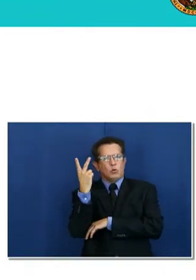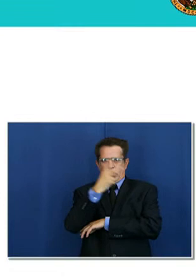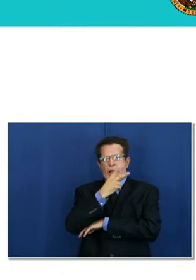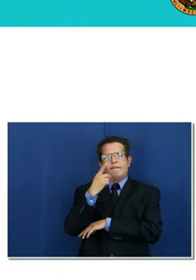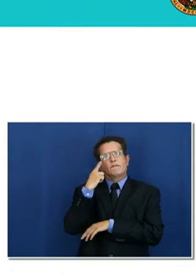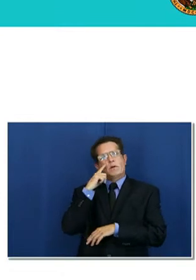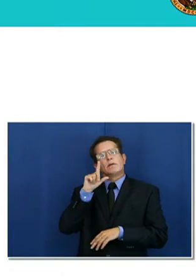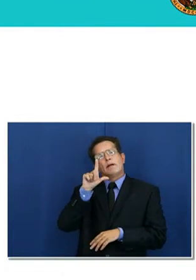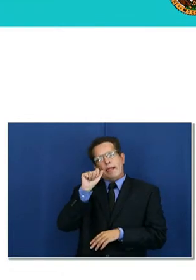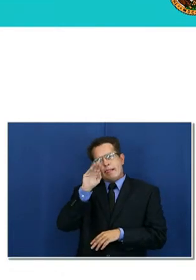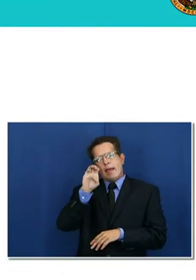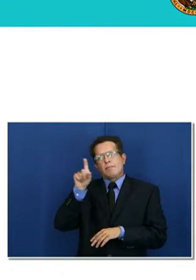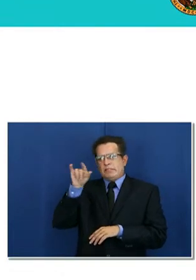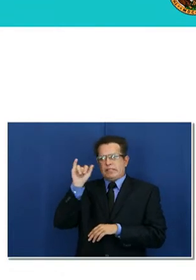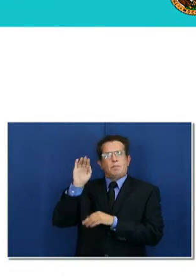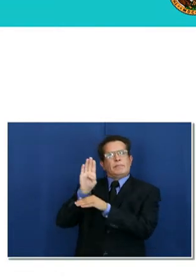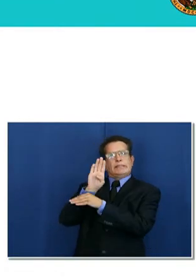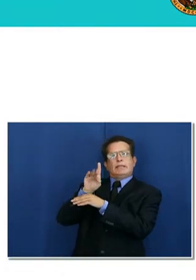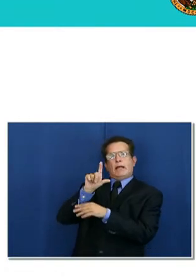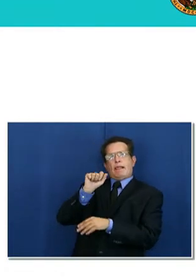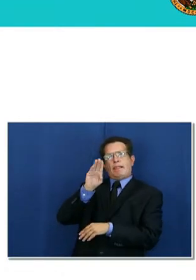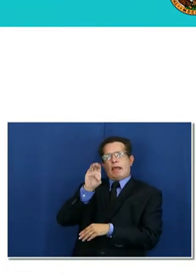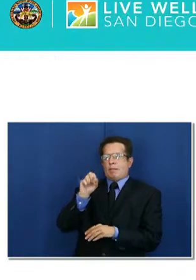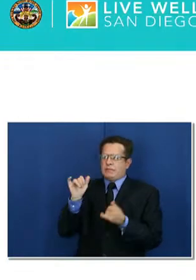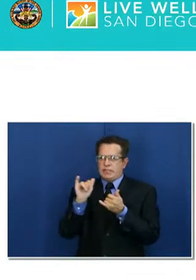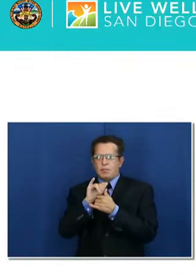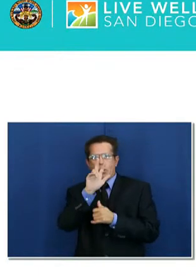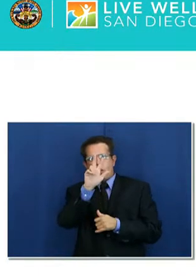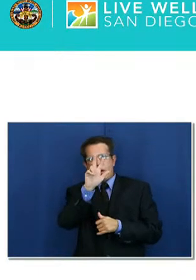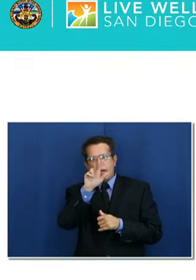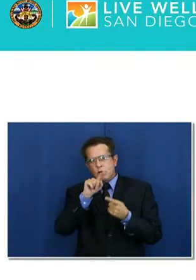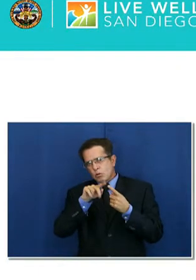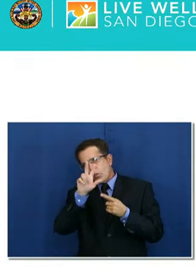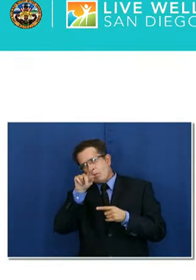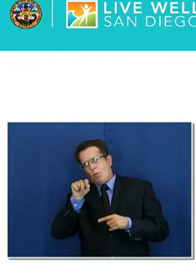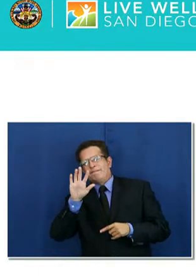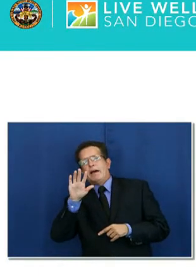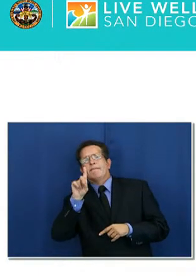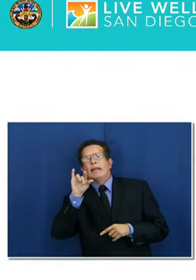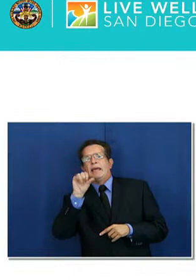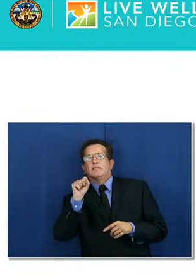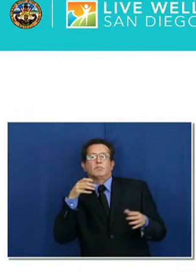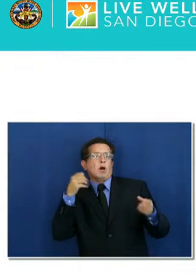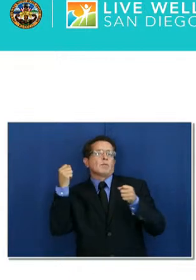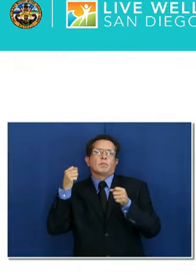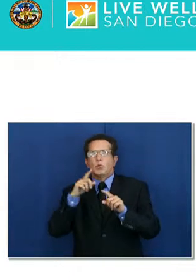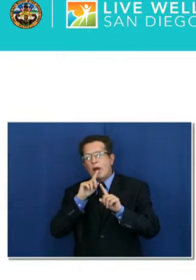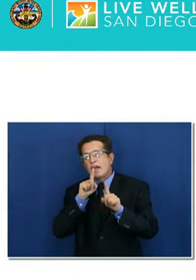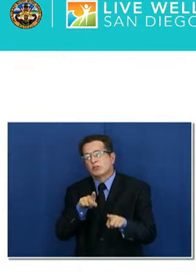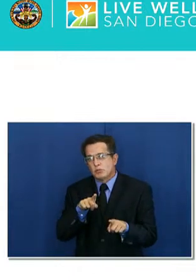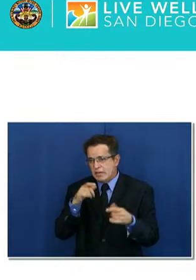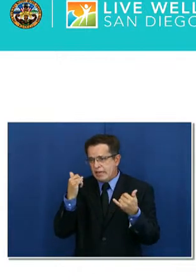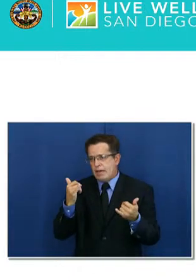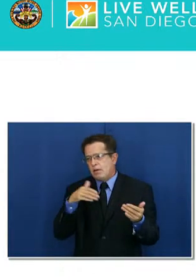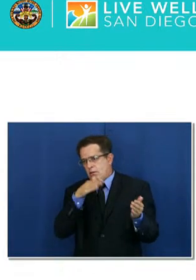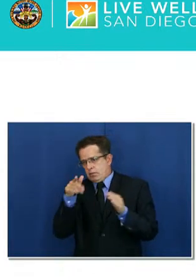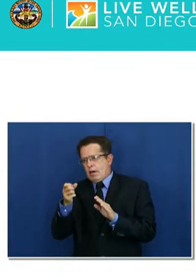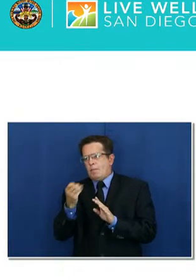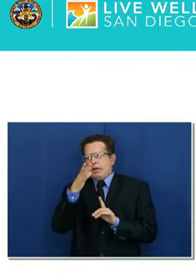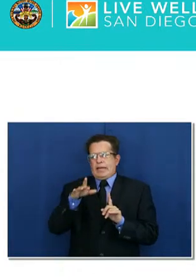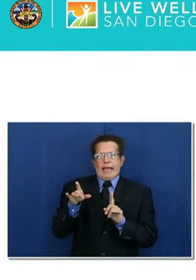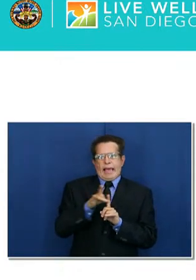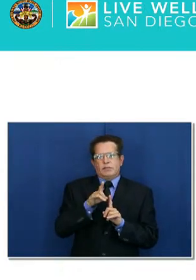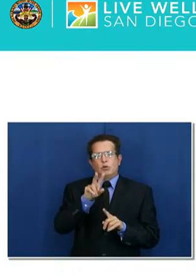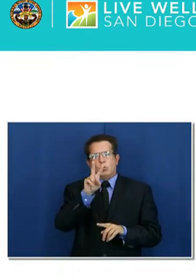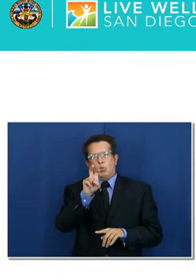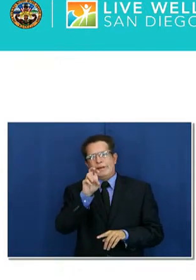labs holding generally steady, 2.5 to 3.5. Today's cases, we're reporting 263, and again, the